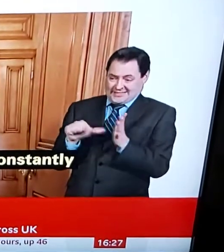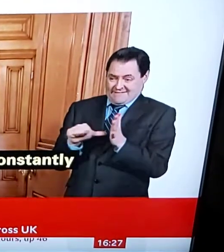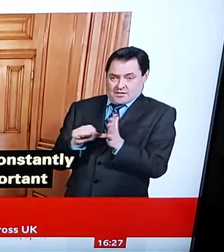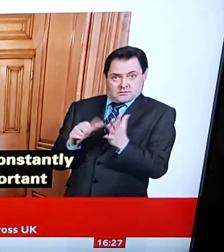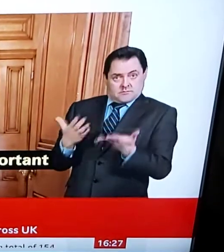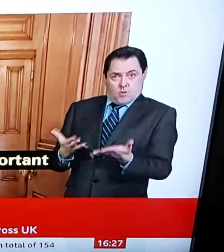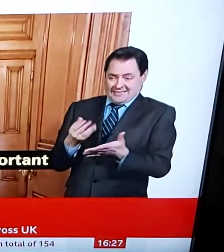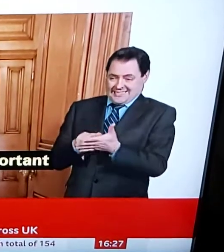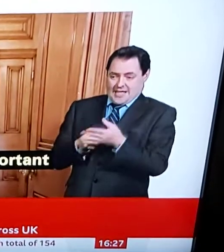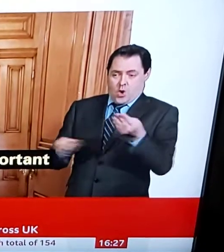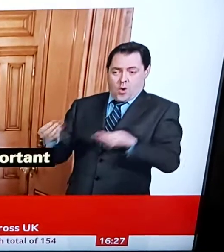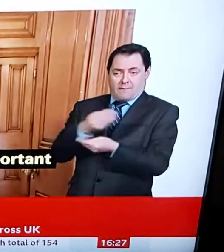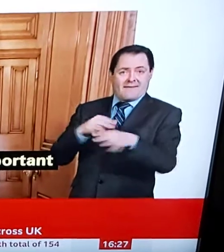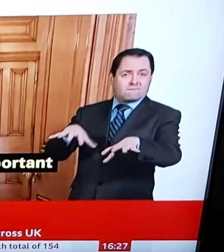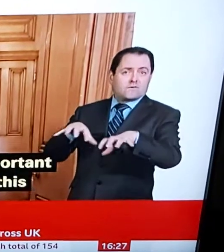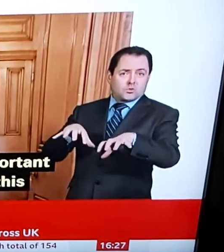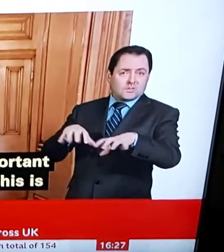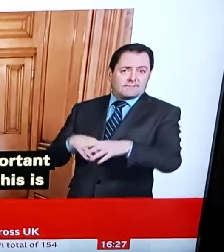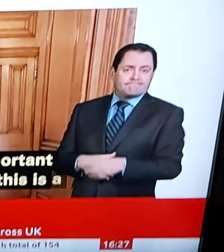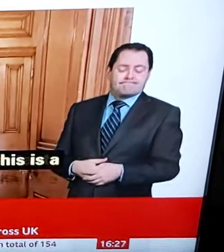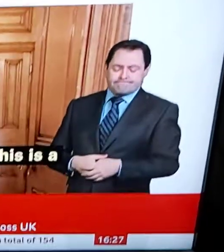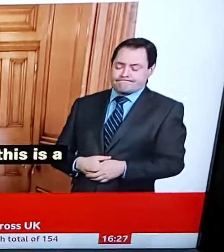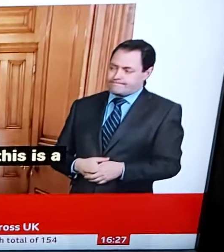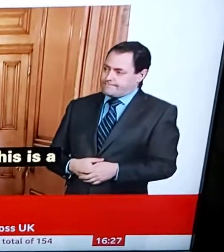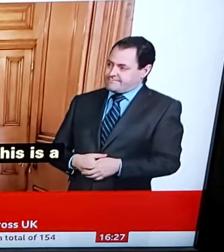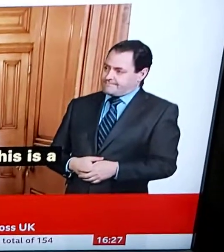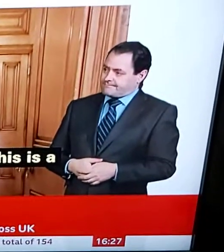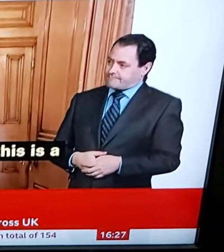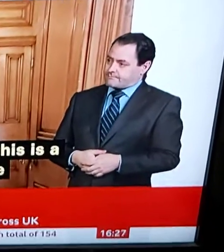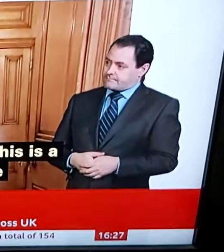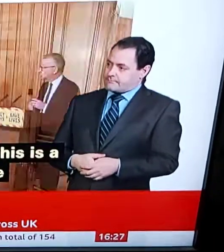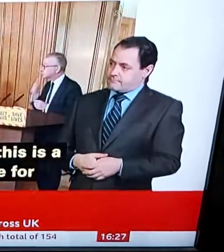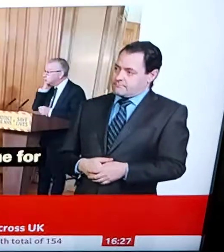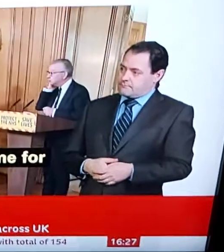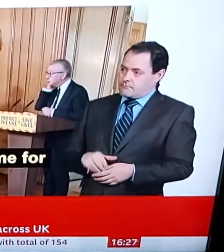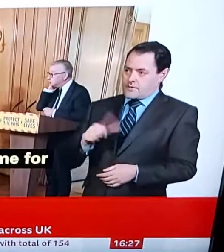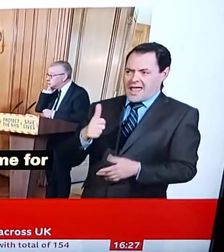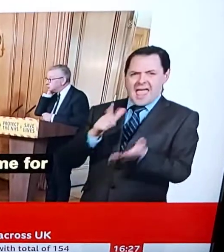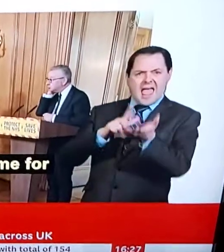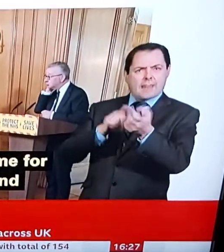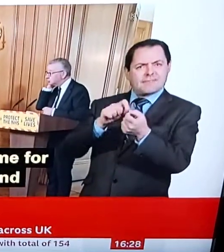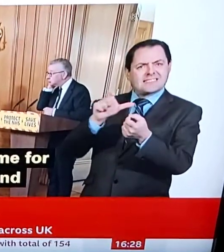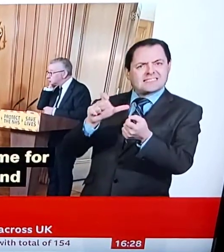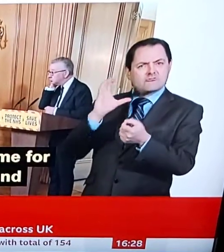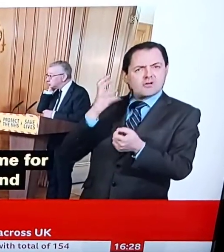time for very many. Yeah. I'll hand over to Ben Kentish from LBC now.